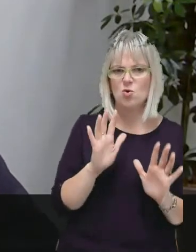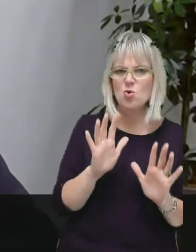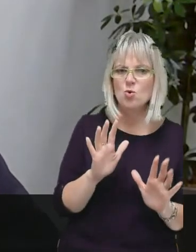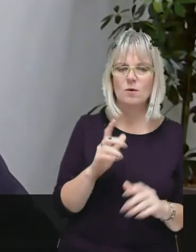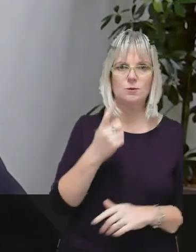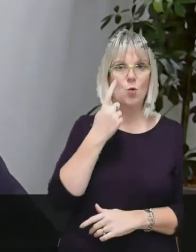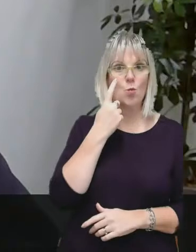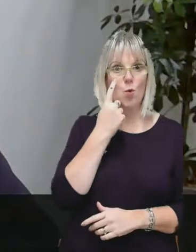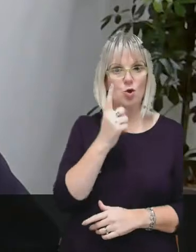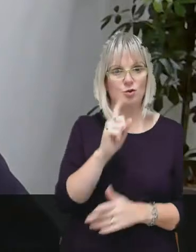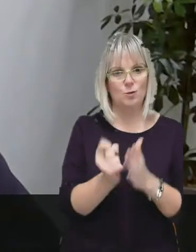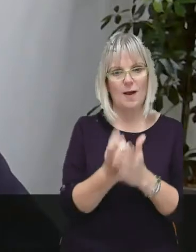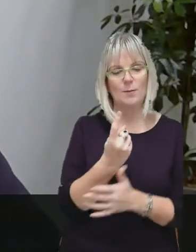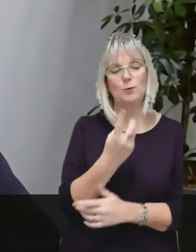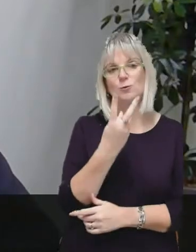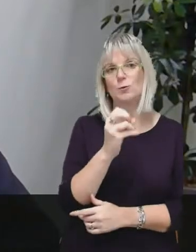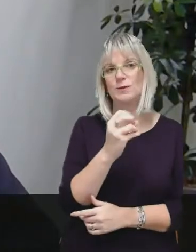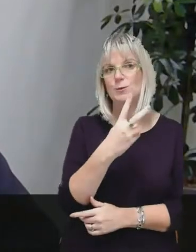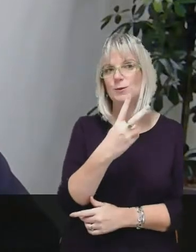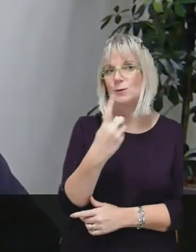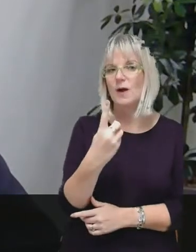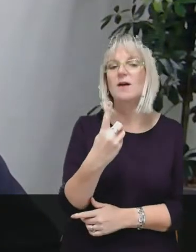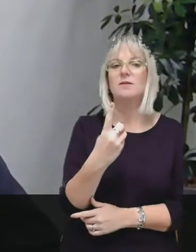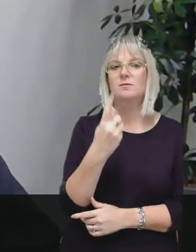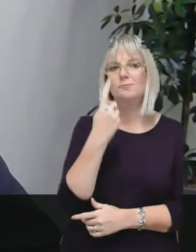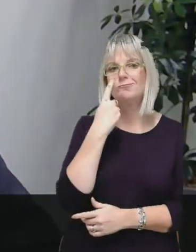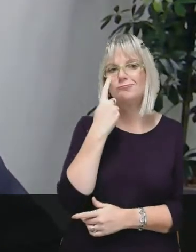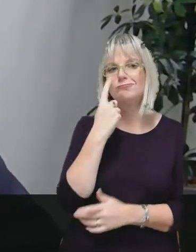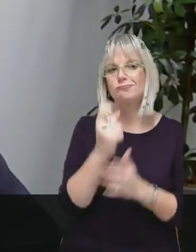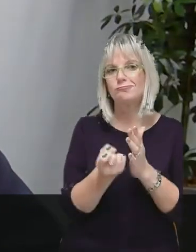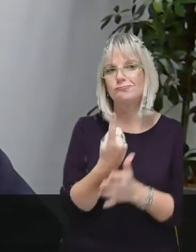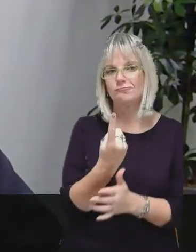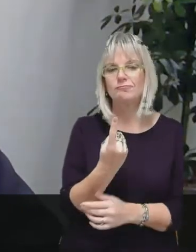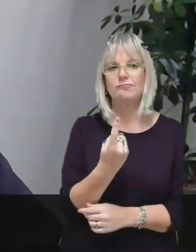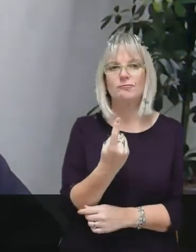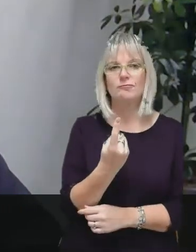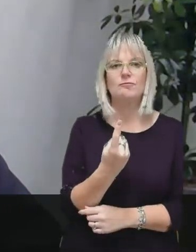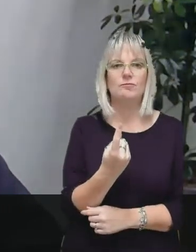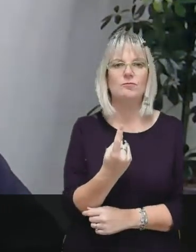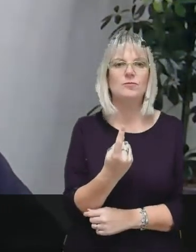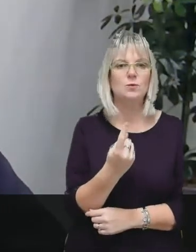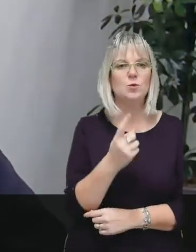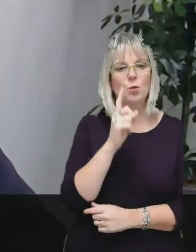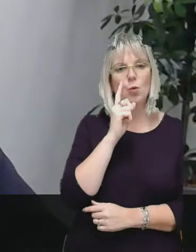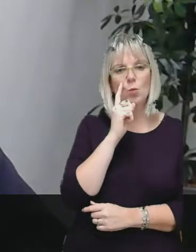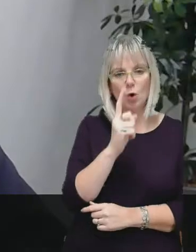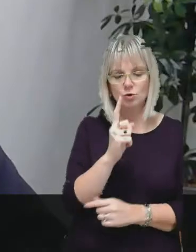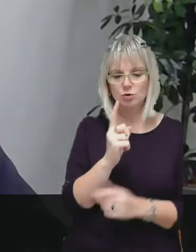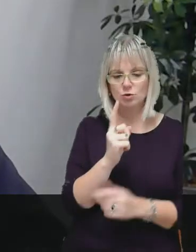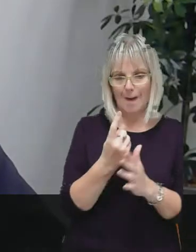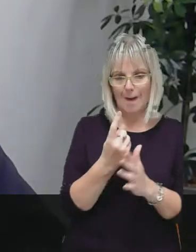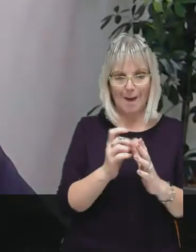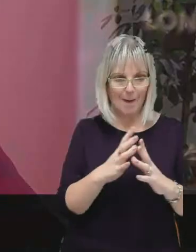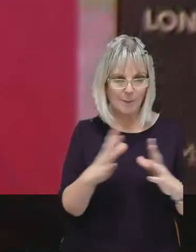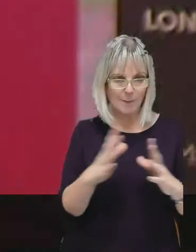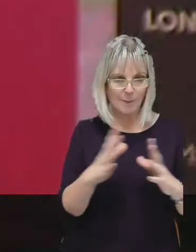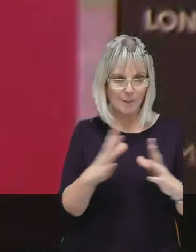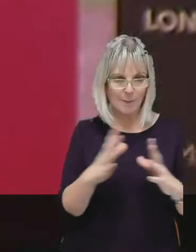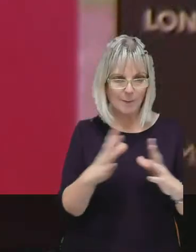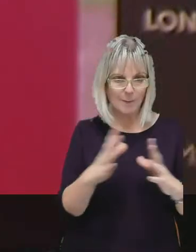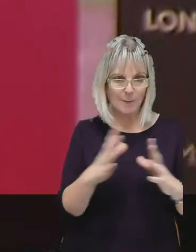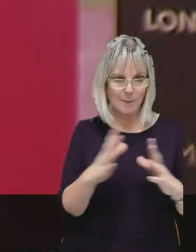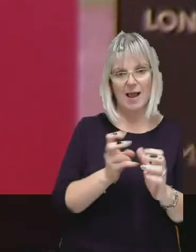2021. But it really is quite exciting to just imagine the possibility with a bit of boldness and planning in advance. Thank